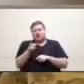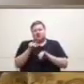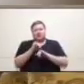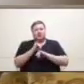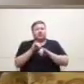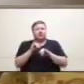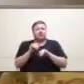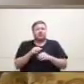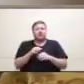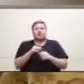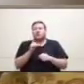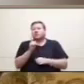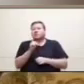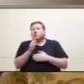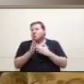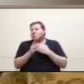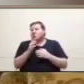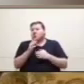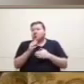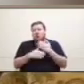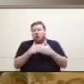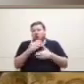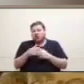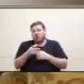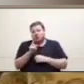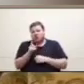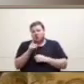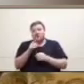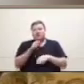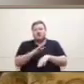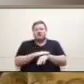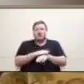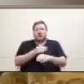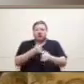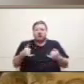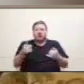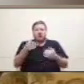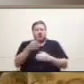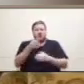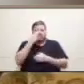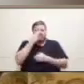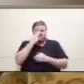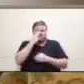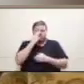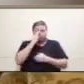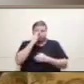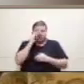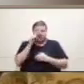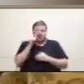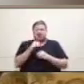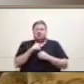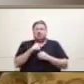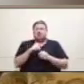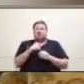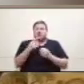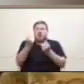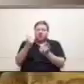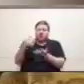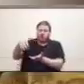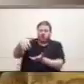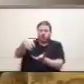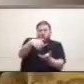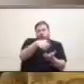What is the process and what is the timeline for that? Then on your revenue collection, I would like to know if